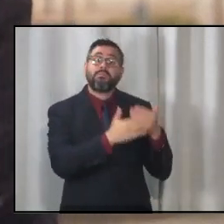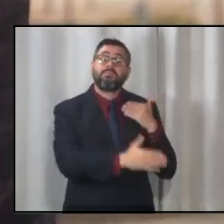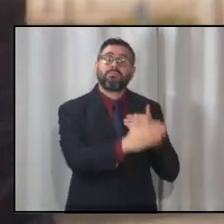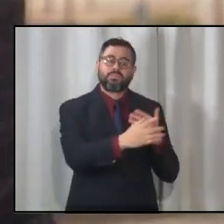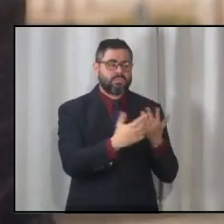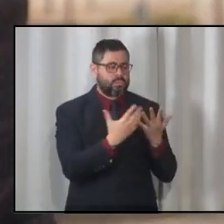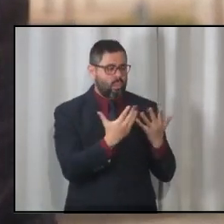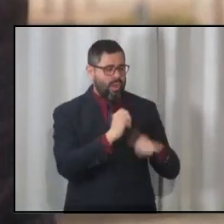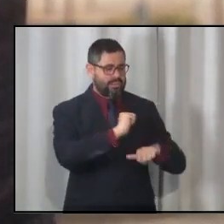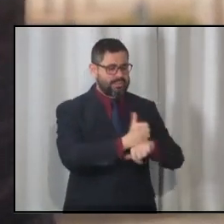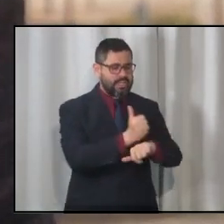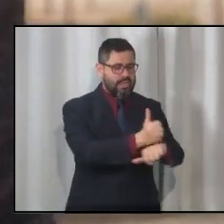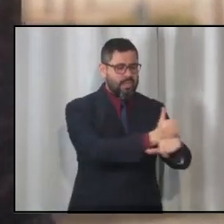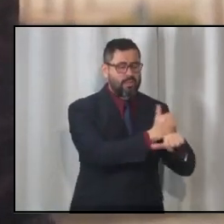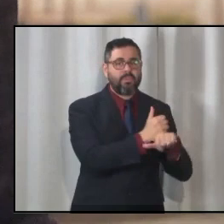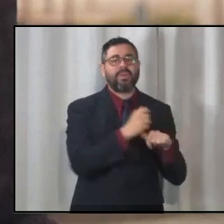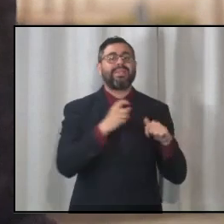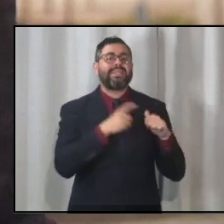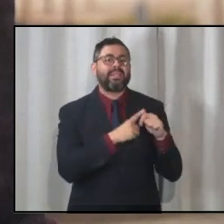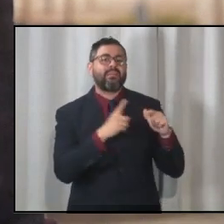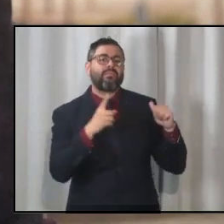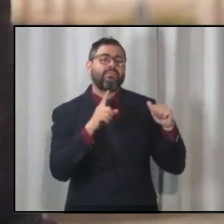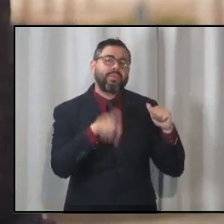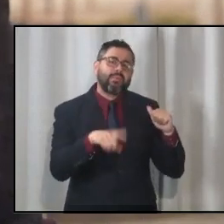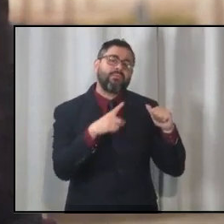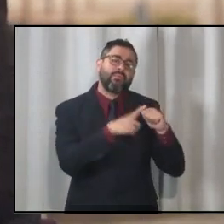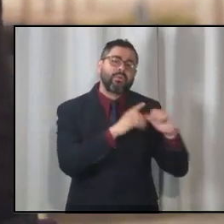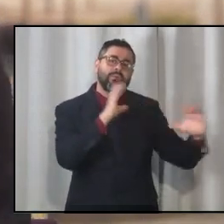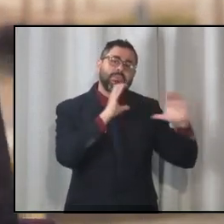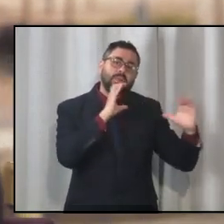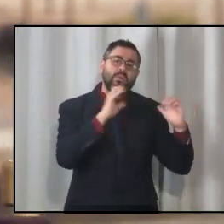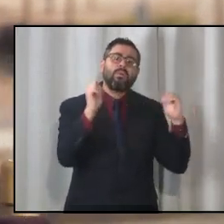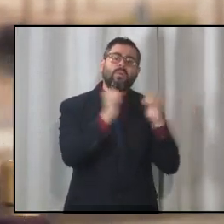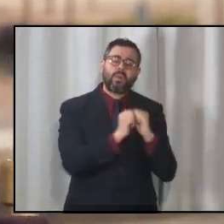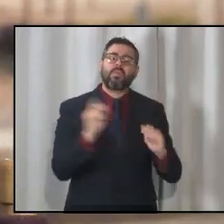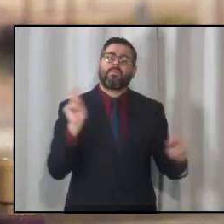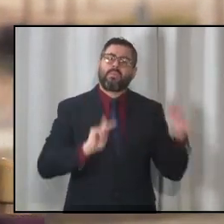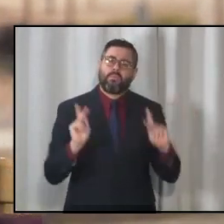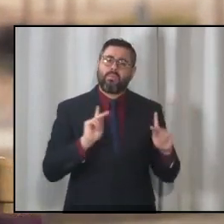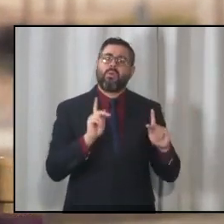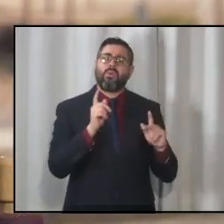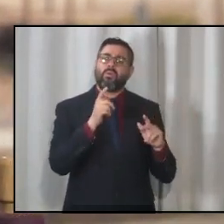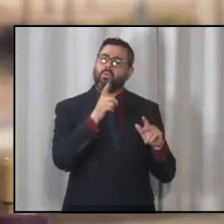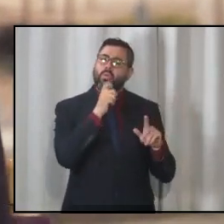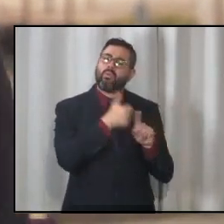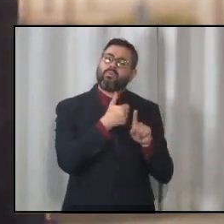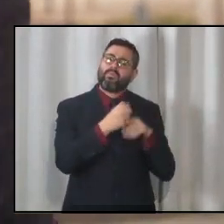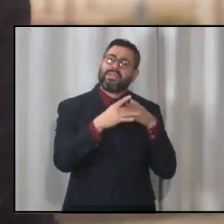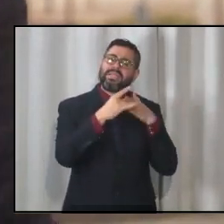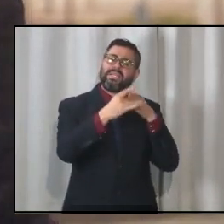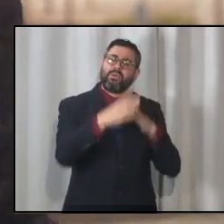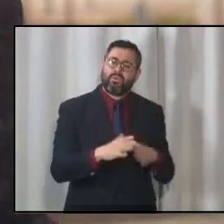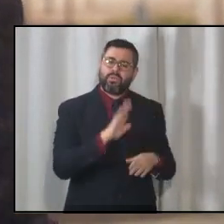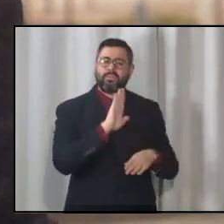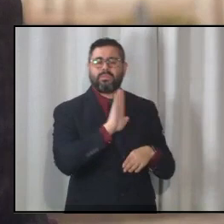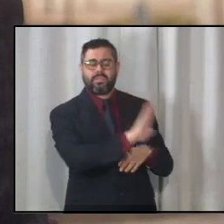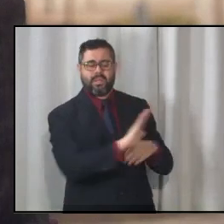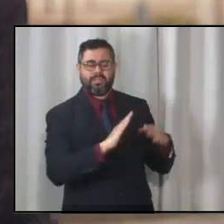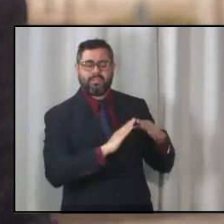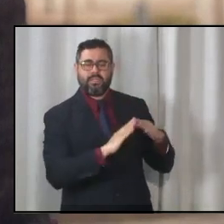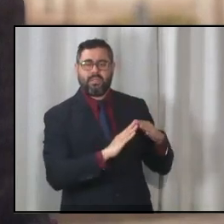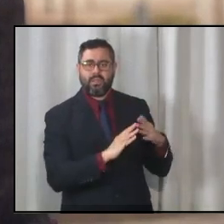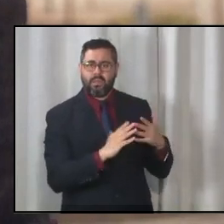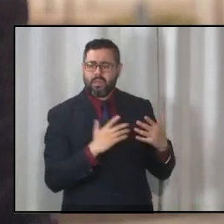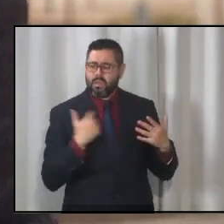be doing that very thing this week. Throughout the week, I'll be meeting with groups of community leaders from across the city to have a discussion about how